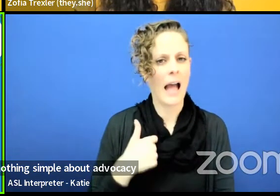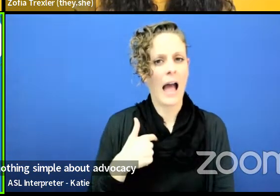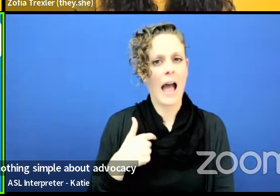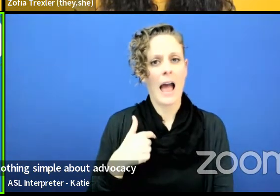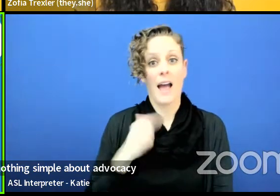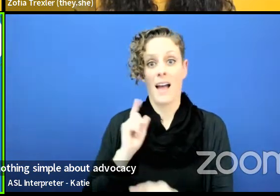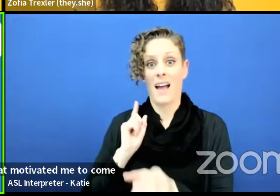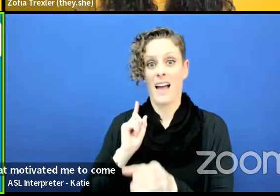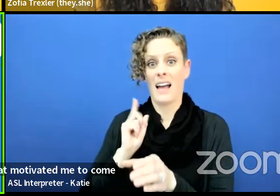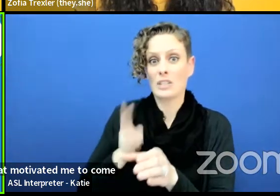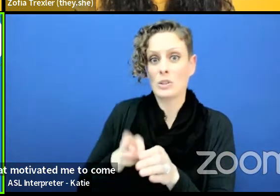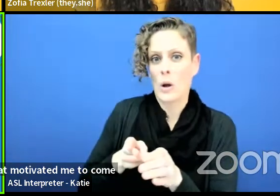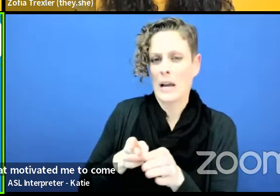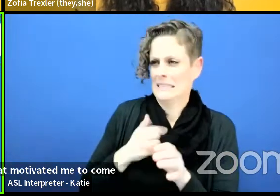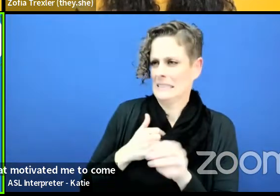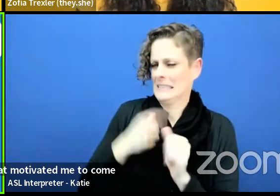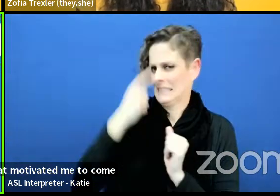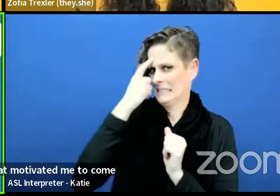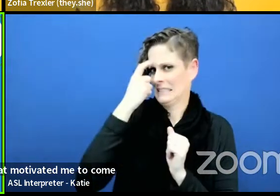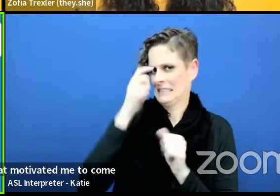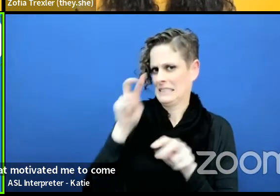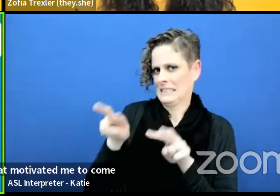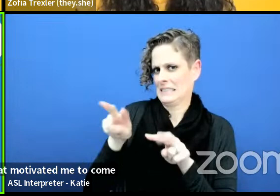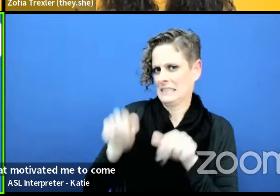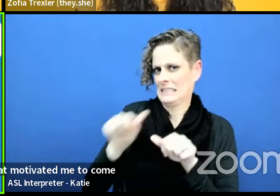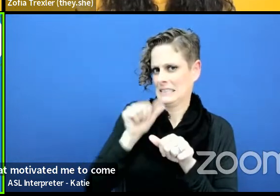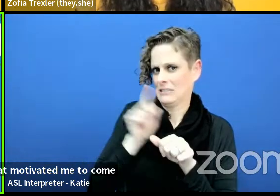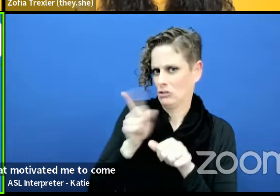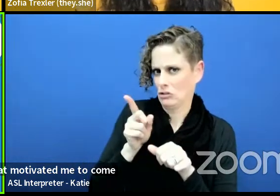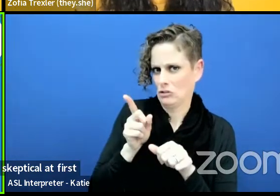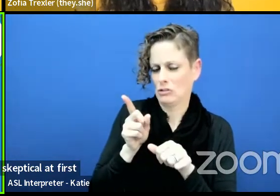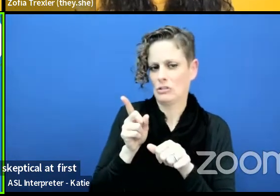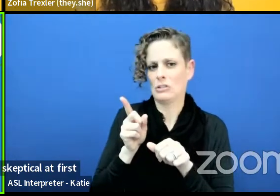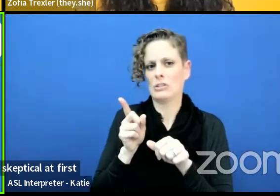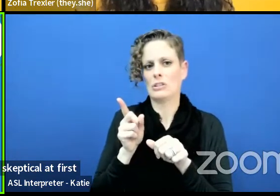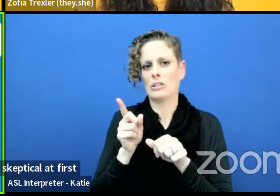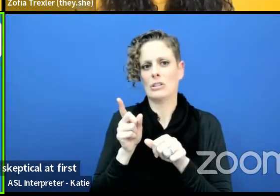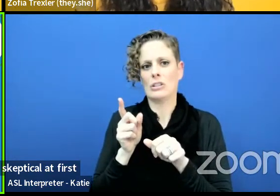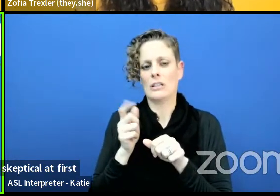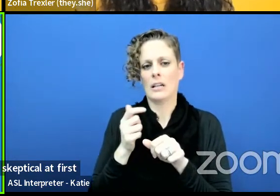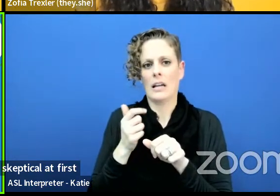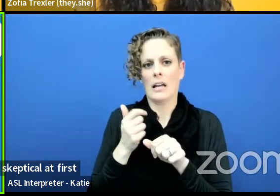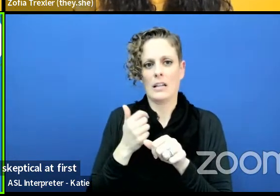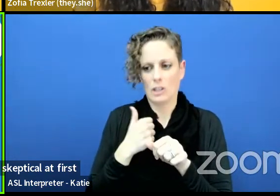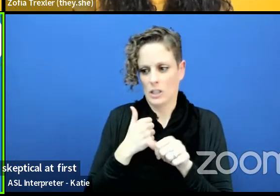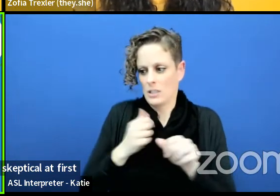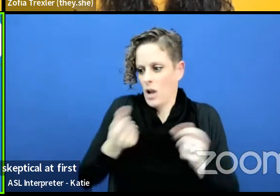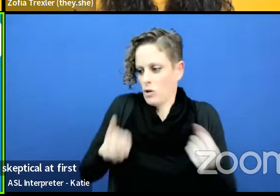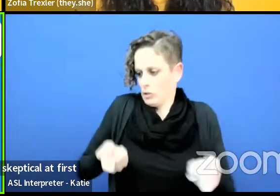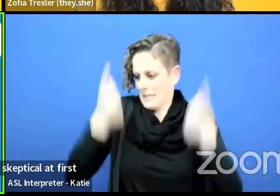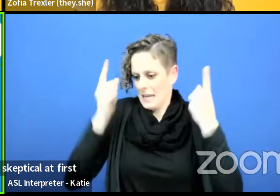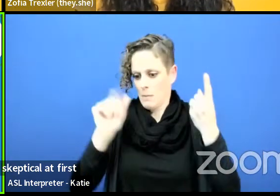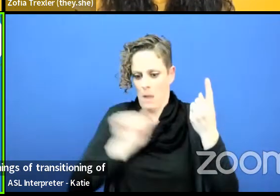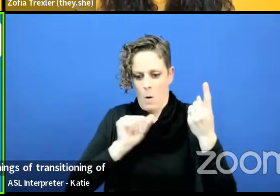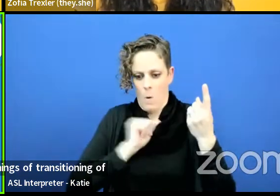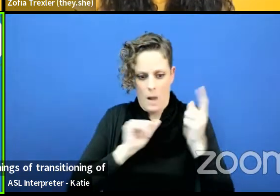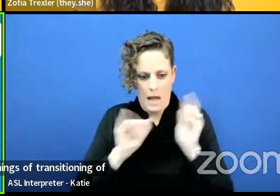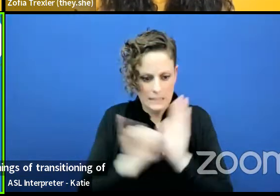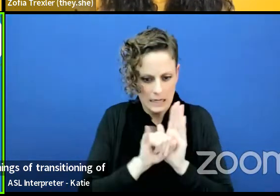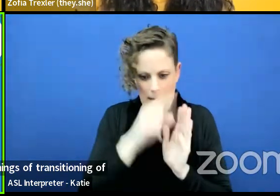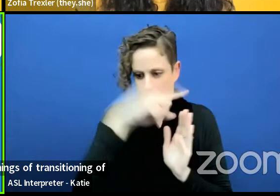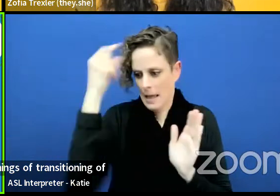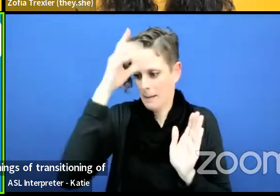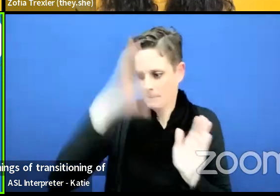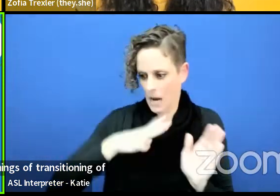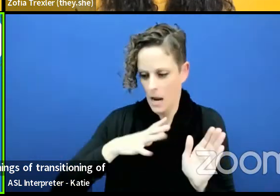first, just going through things of transitioning, of the realities of being a Black man in a new setting,